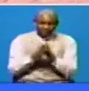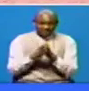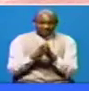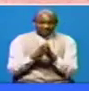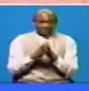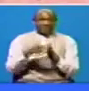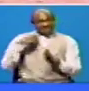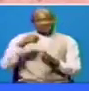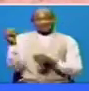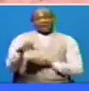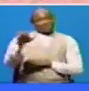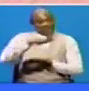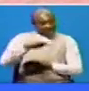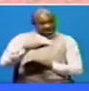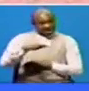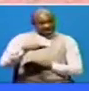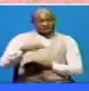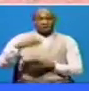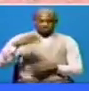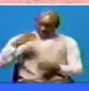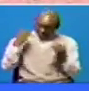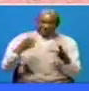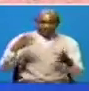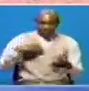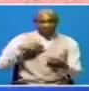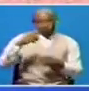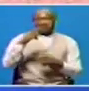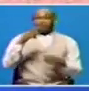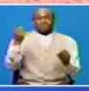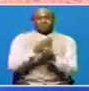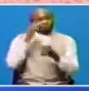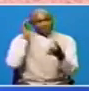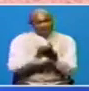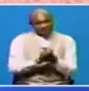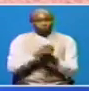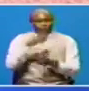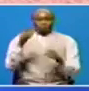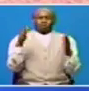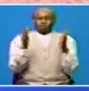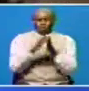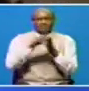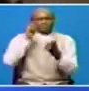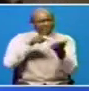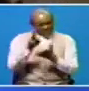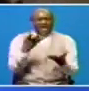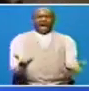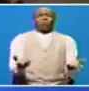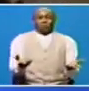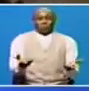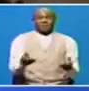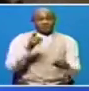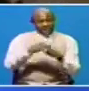especially in the informal settlements, watu wengi hawajamini ya kwamba kwenda kwa choo mpaka alipe pesa. Wakitoa